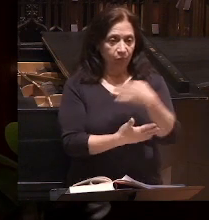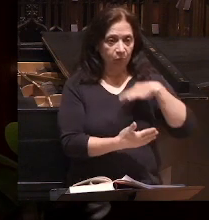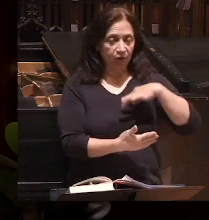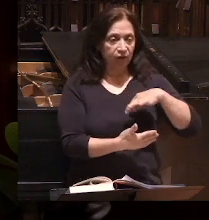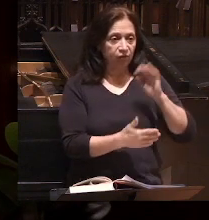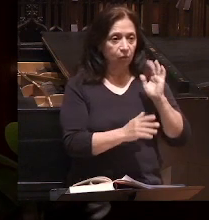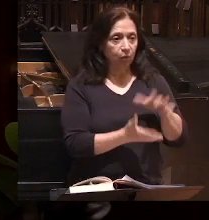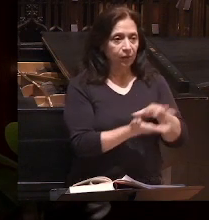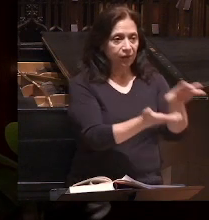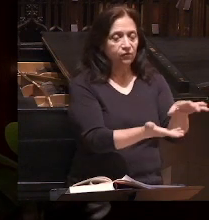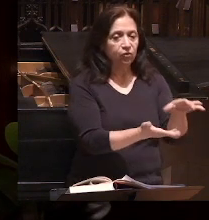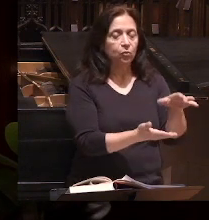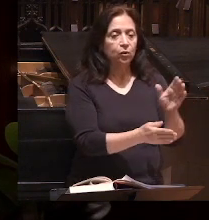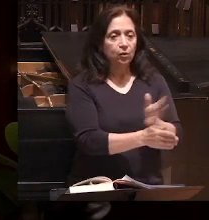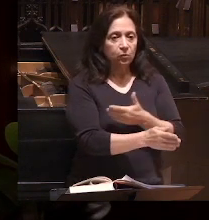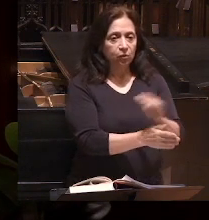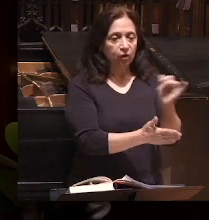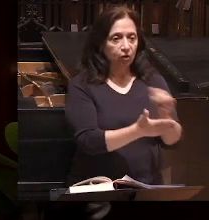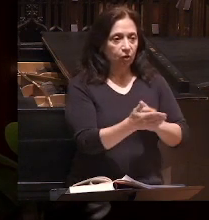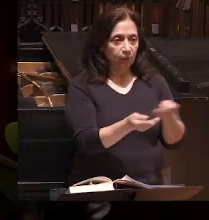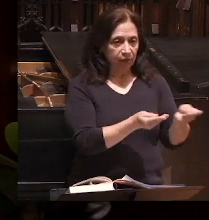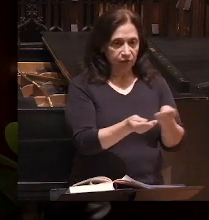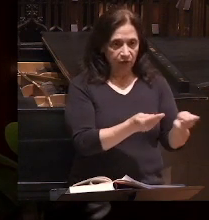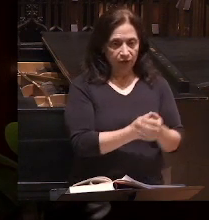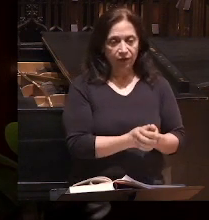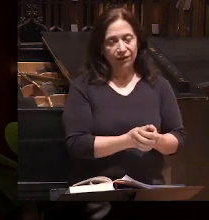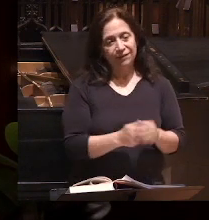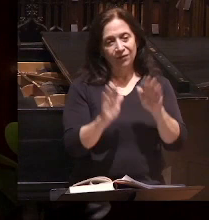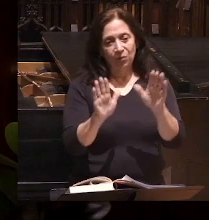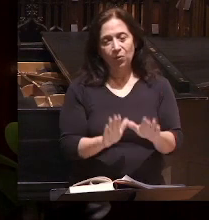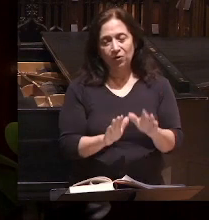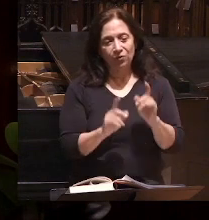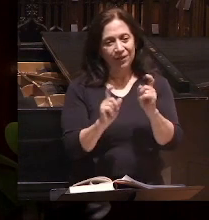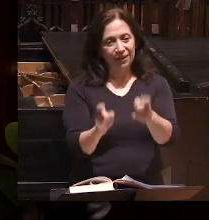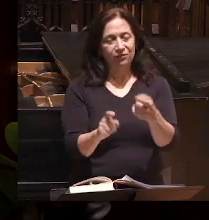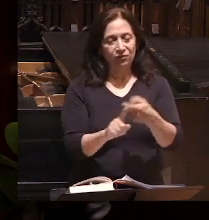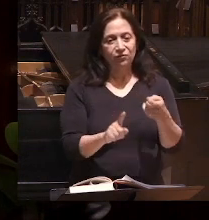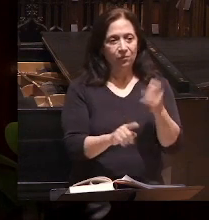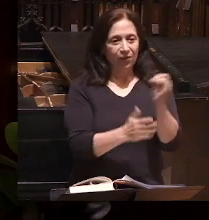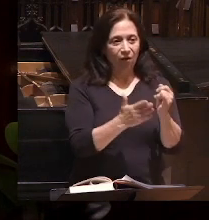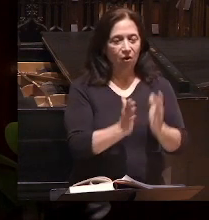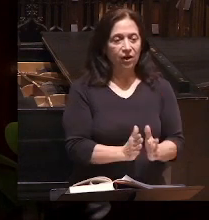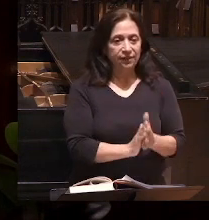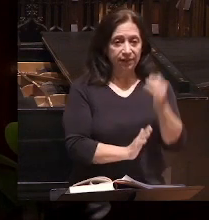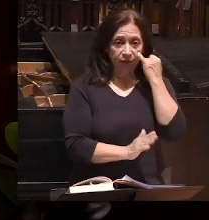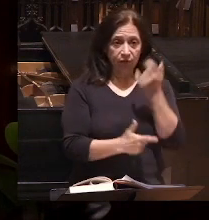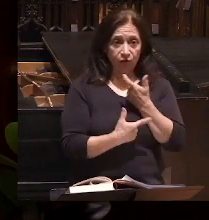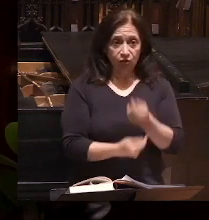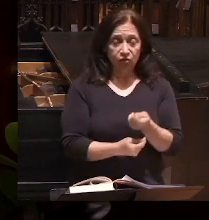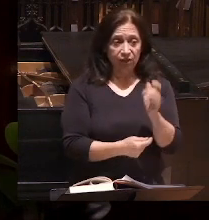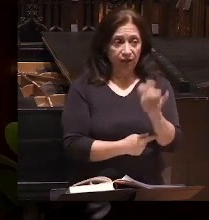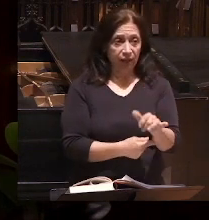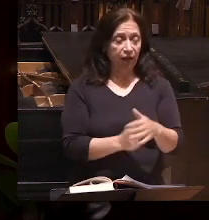the Music and Arts Ministries, which is a wonderful, generous gift from the artist. If you are interested in